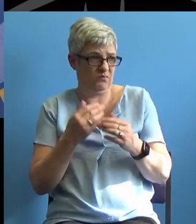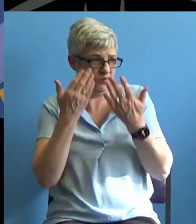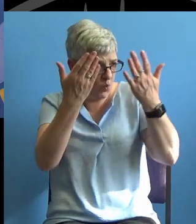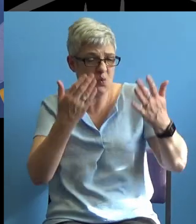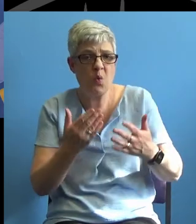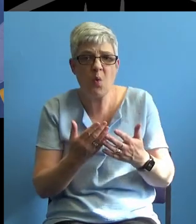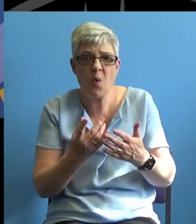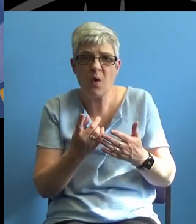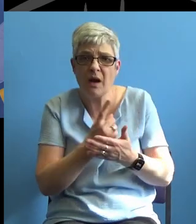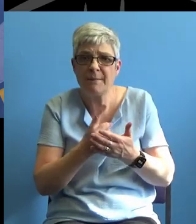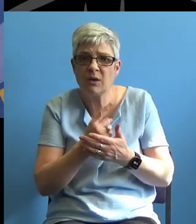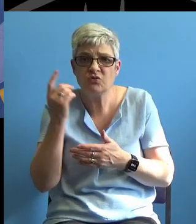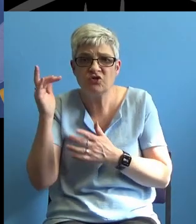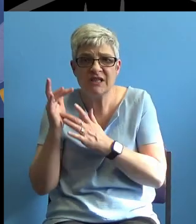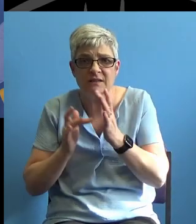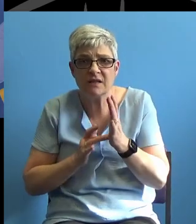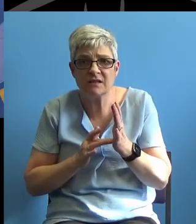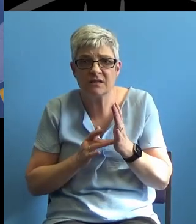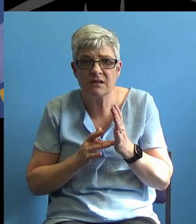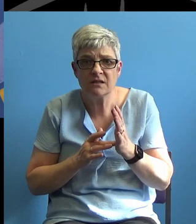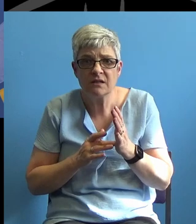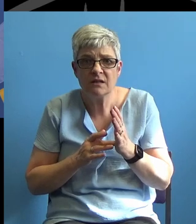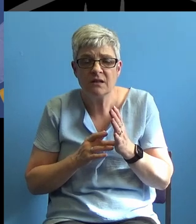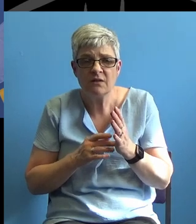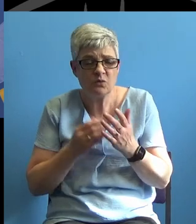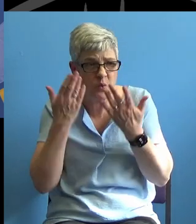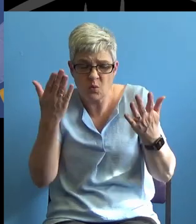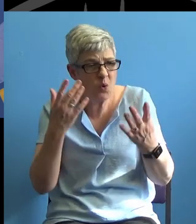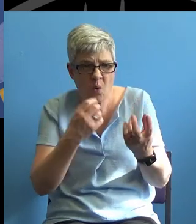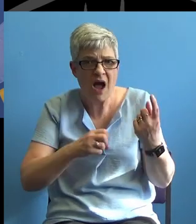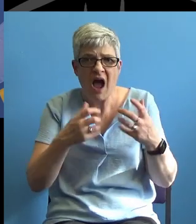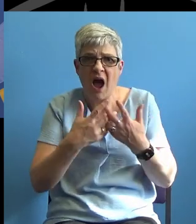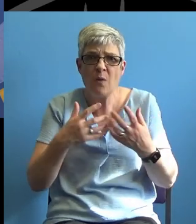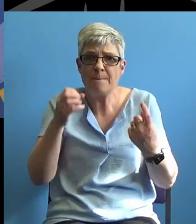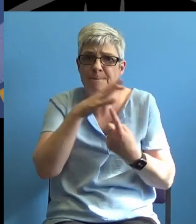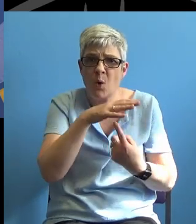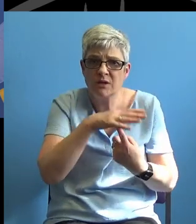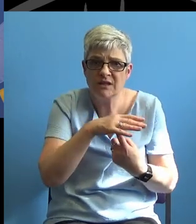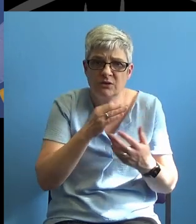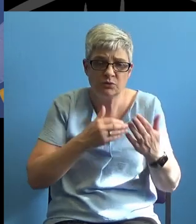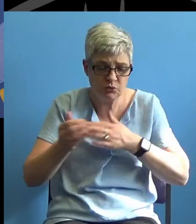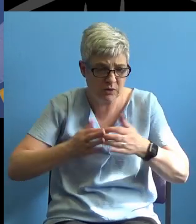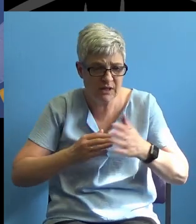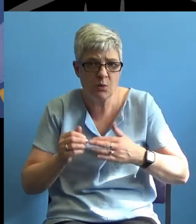blissfully unaware that it's important to sort that out now?